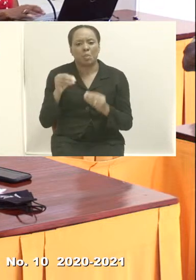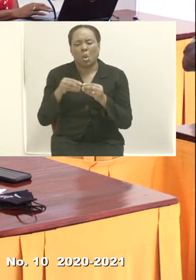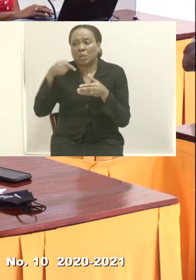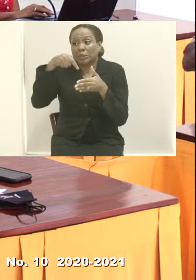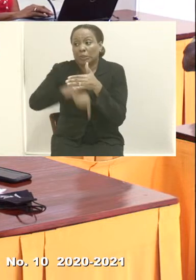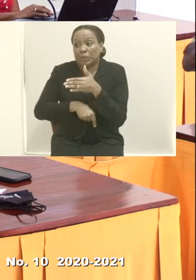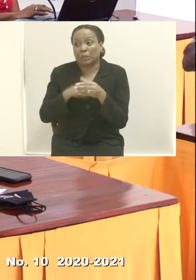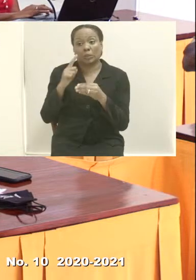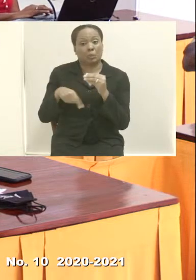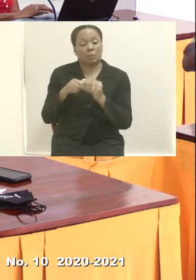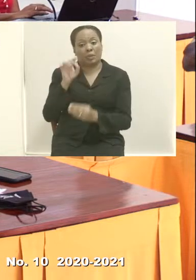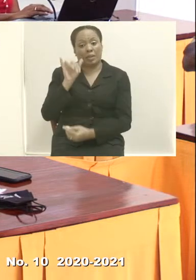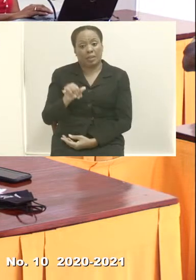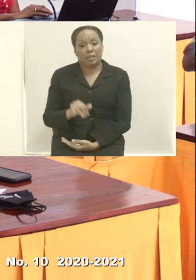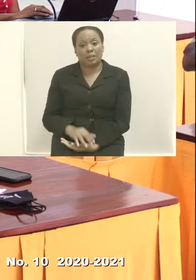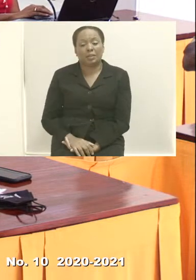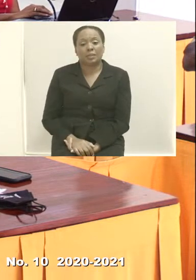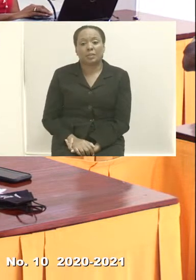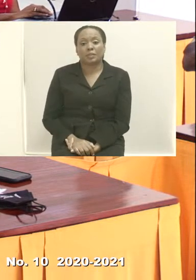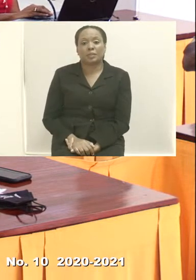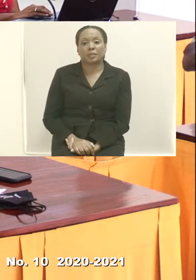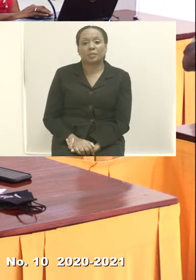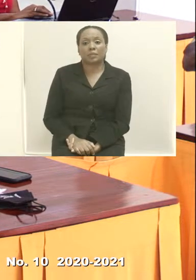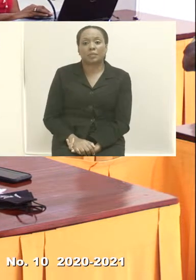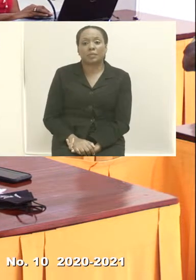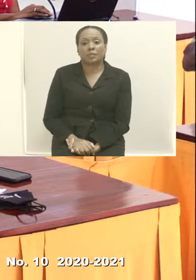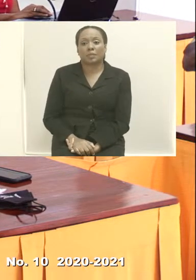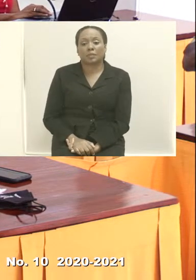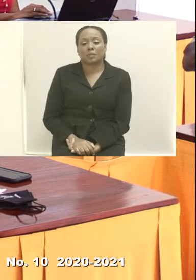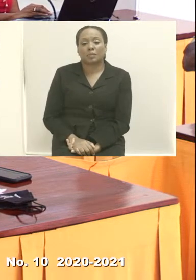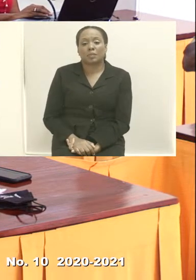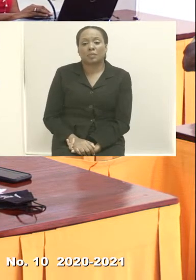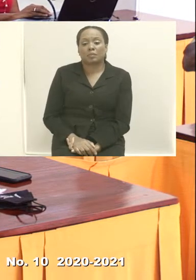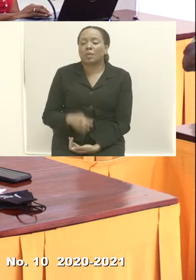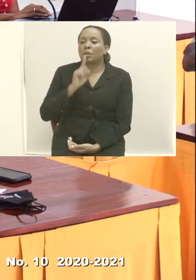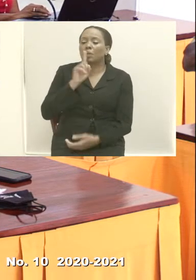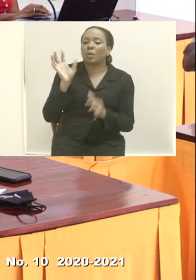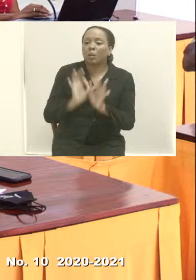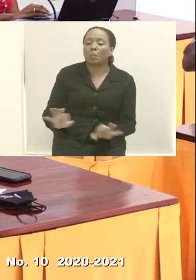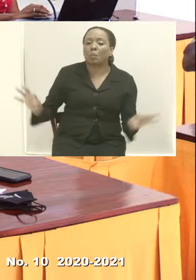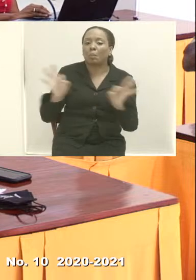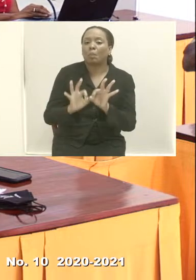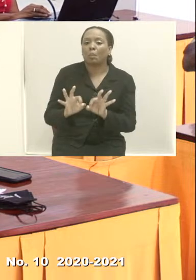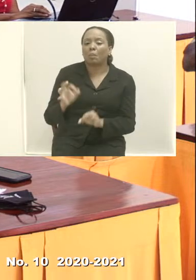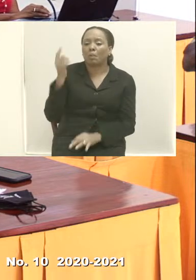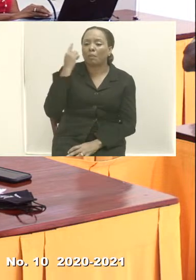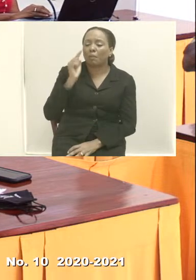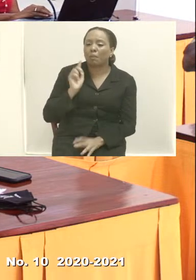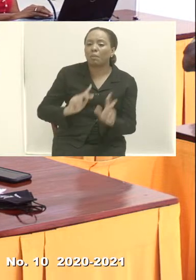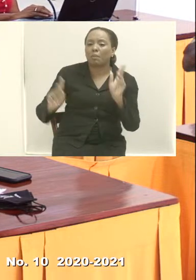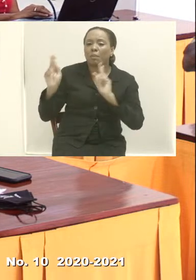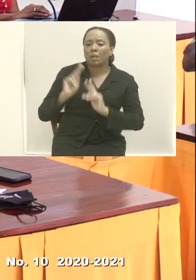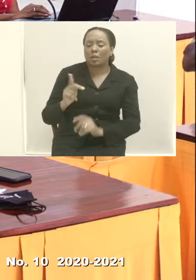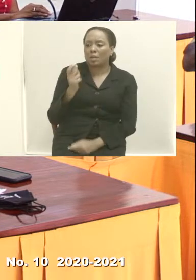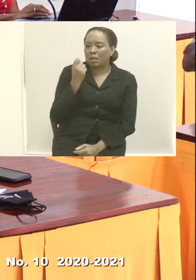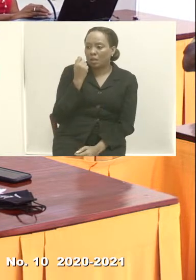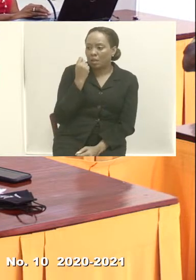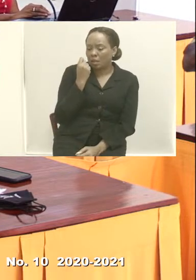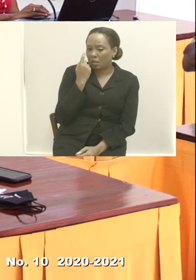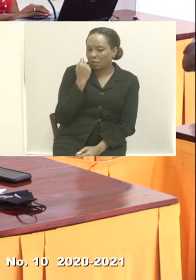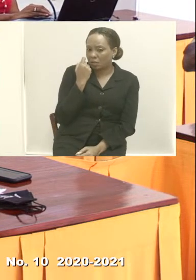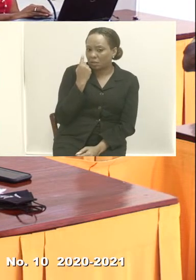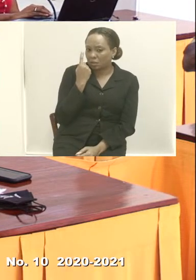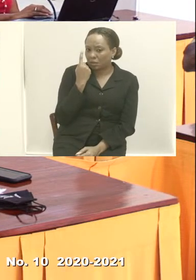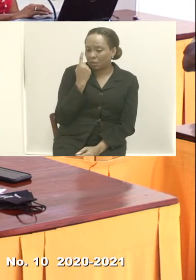that aspect of this ministry's business. It is critical to understand, ma'am, that we are now at